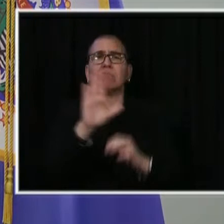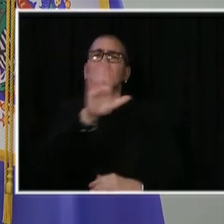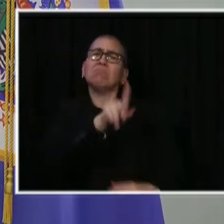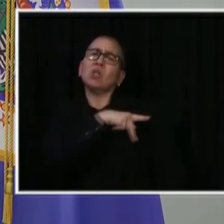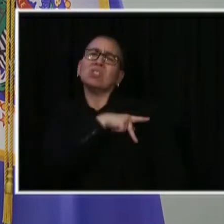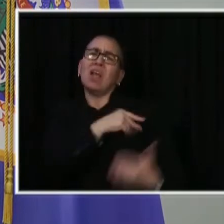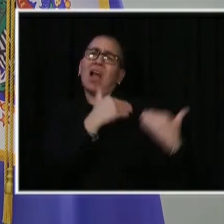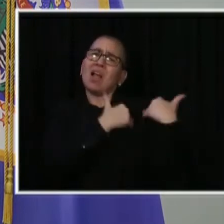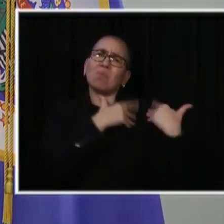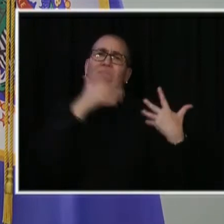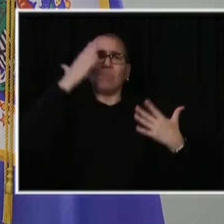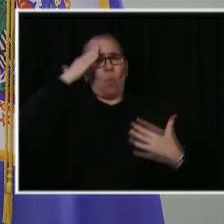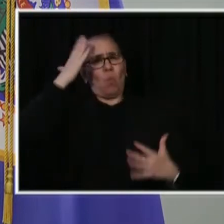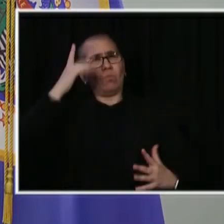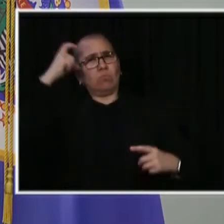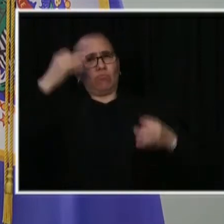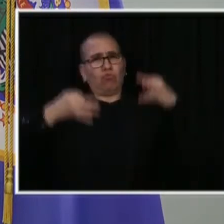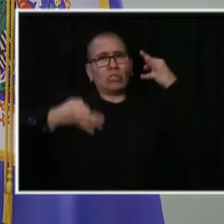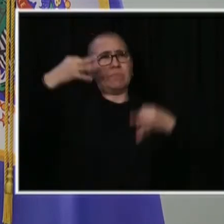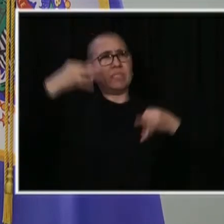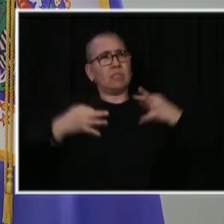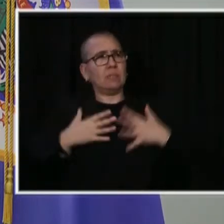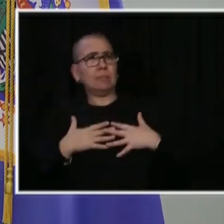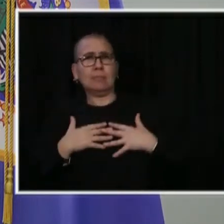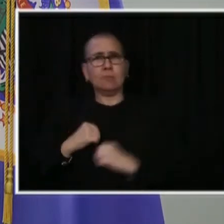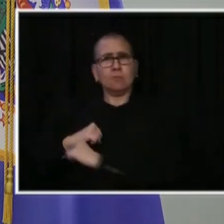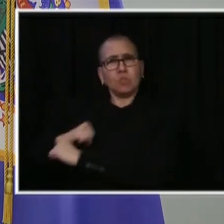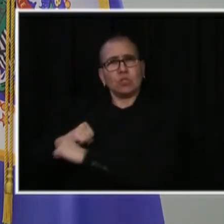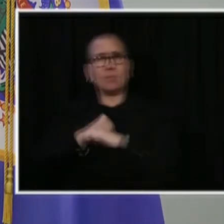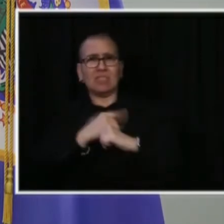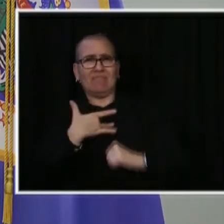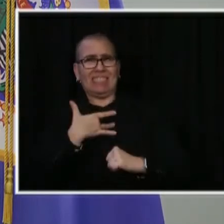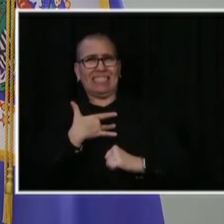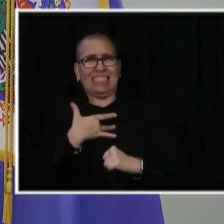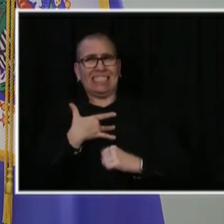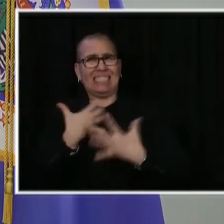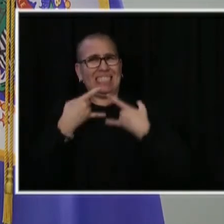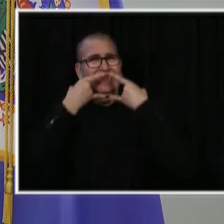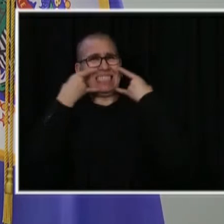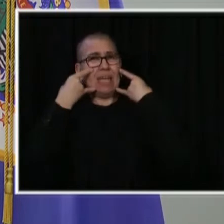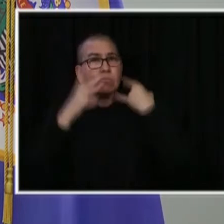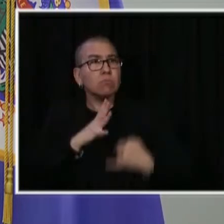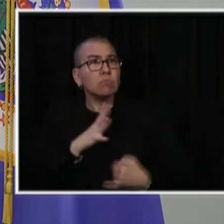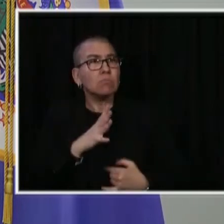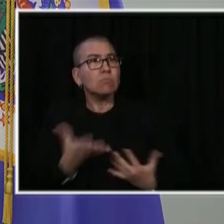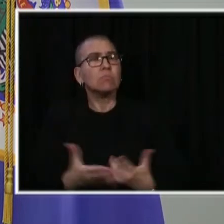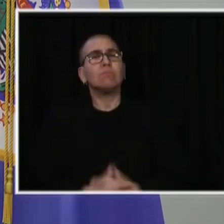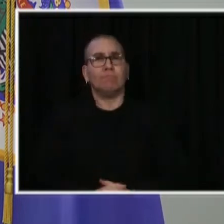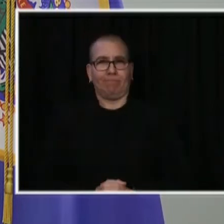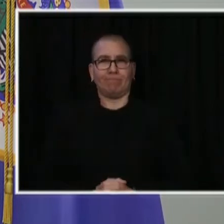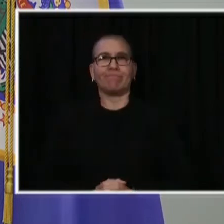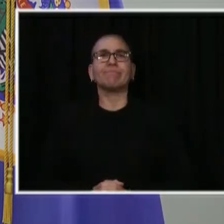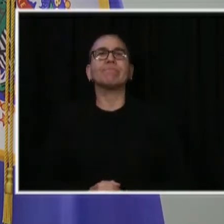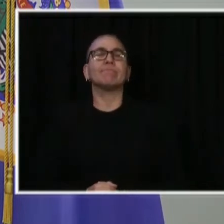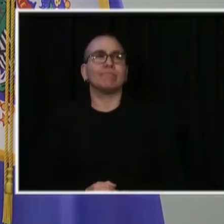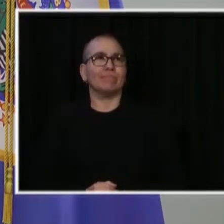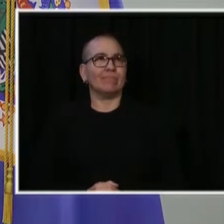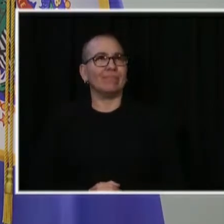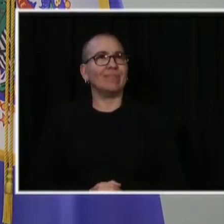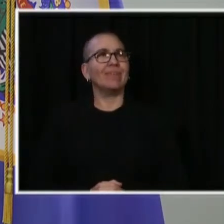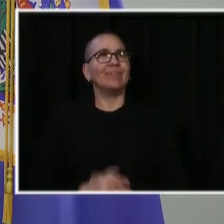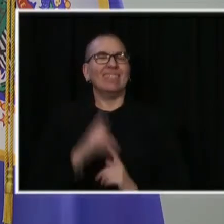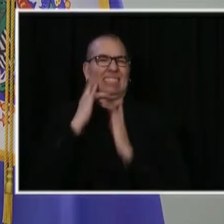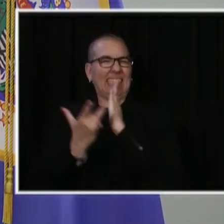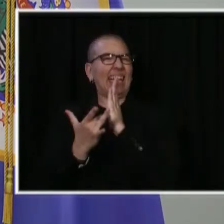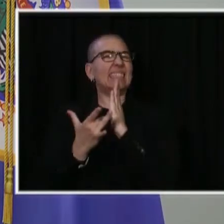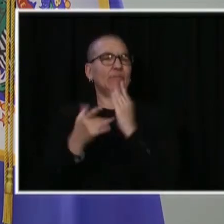and customers is going to take center stage. And the most important personal responsibility is, of course, as we've said many times today, to get vaccinated. It remains